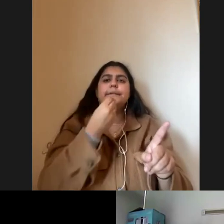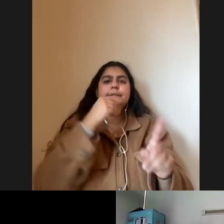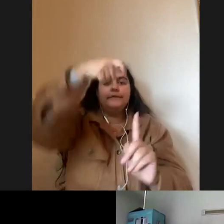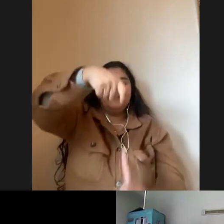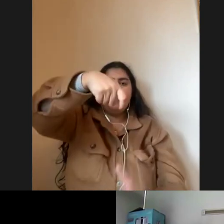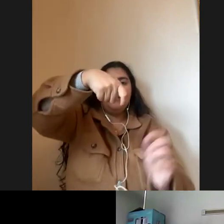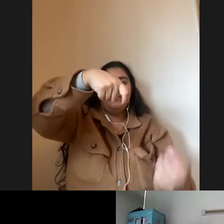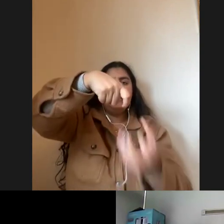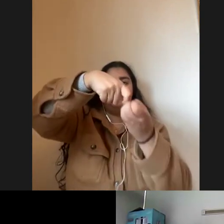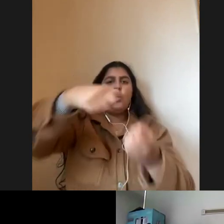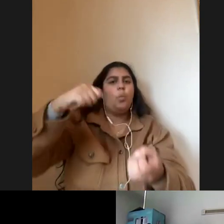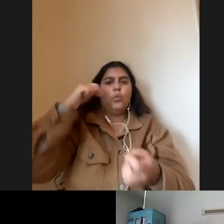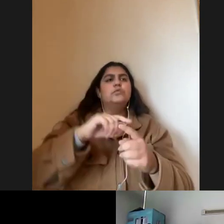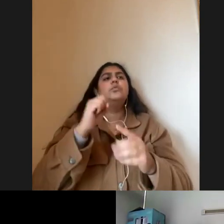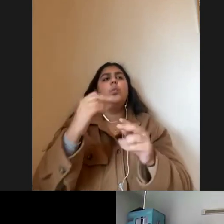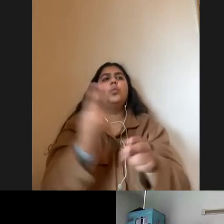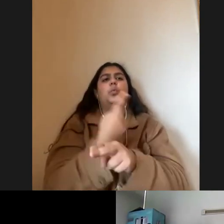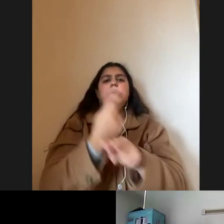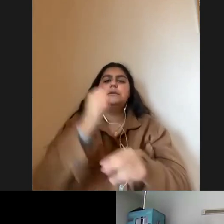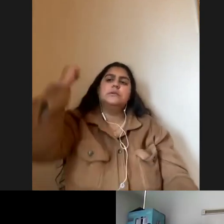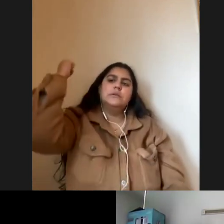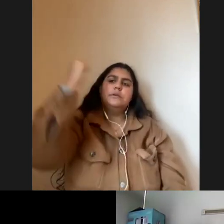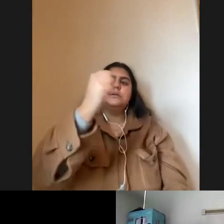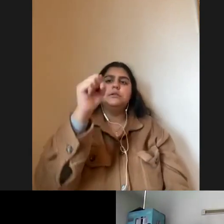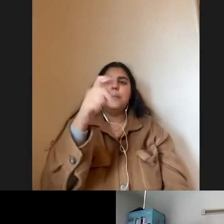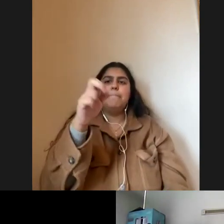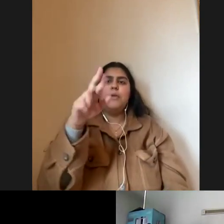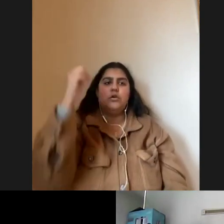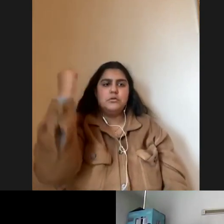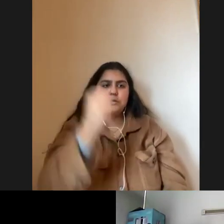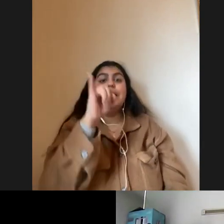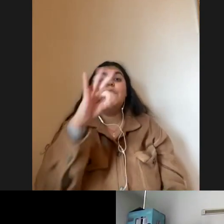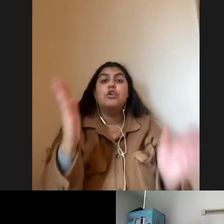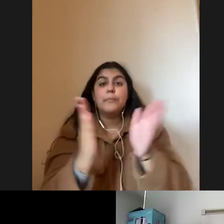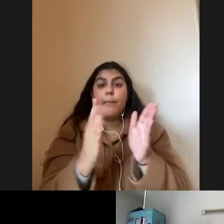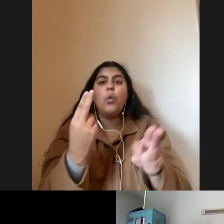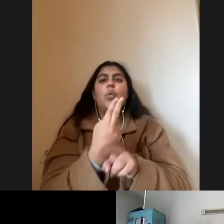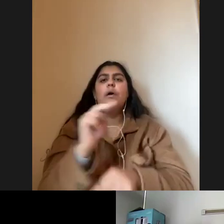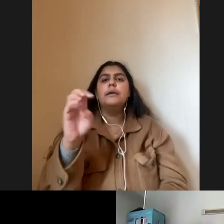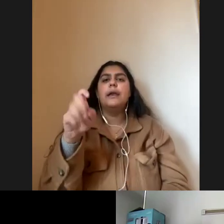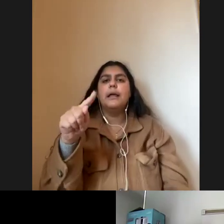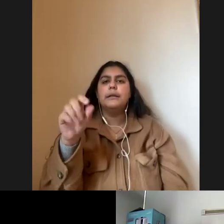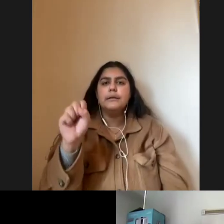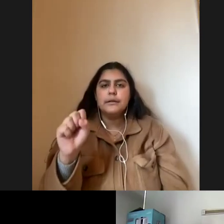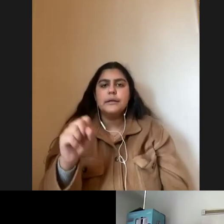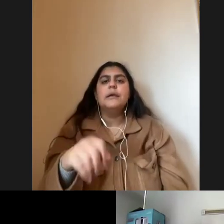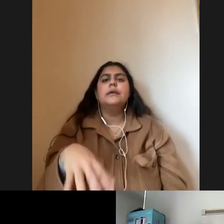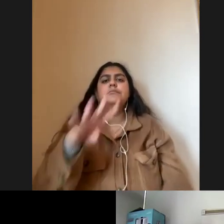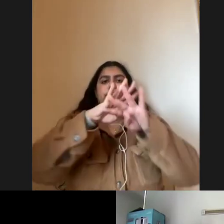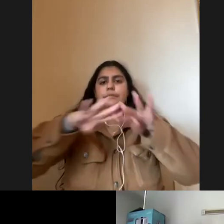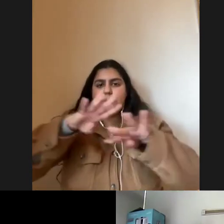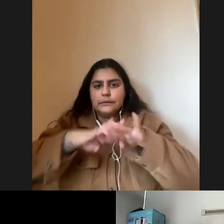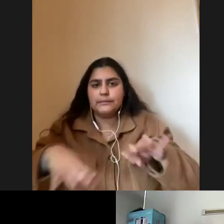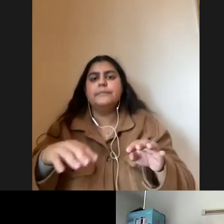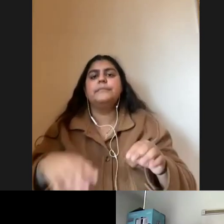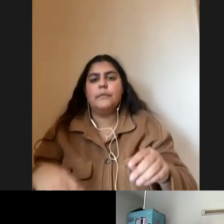spears. We use spears to basically spear the fish. If they're small, we can use nets like seine nets, or even gill nets. We